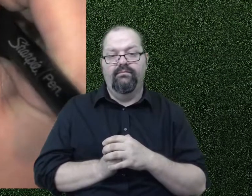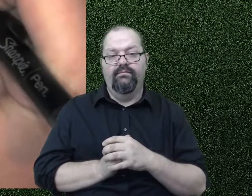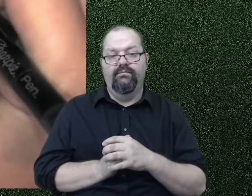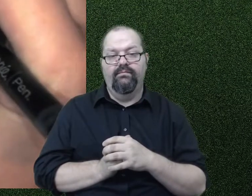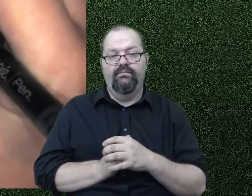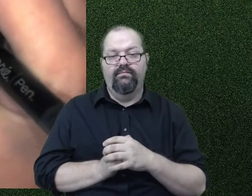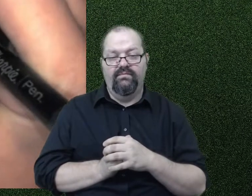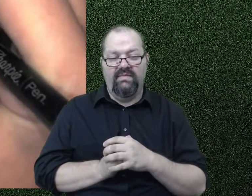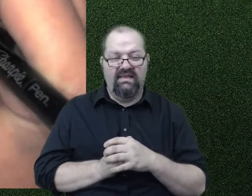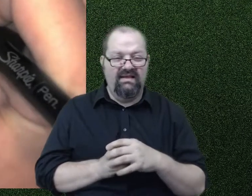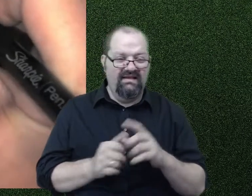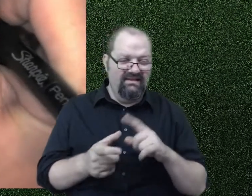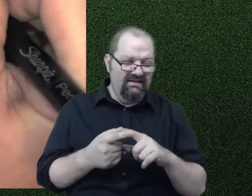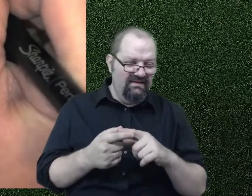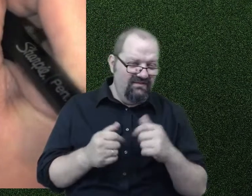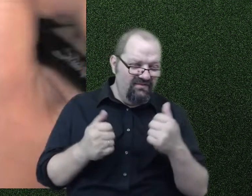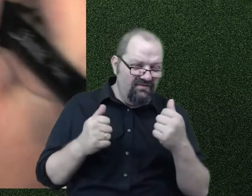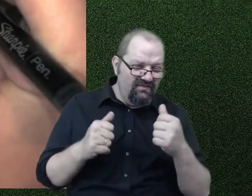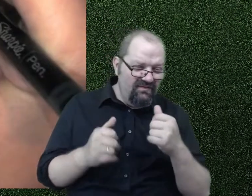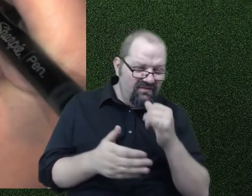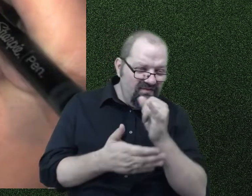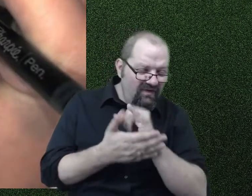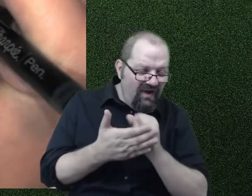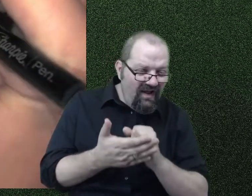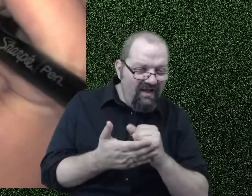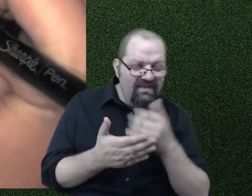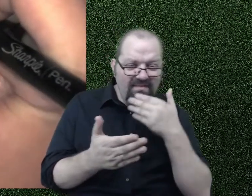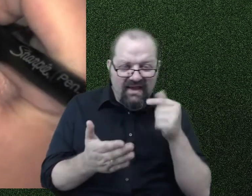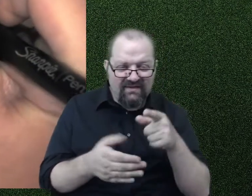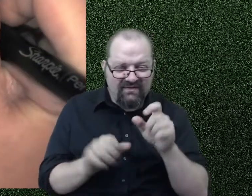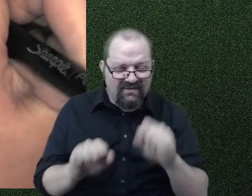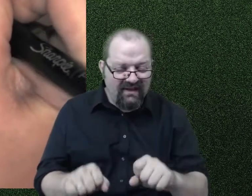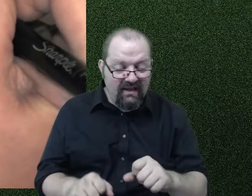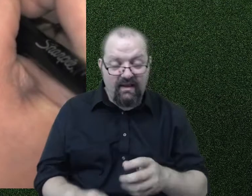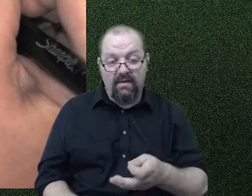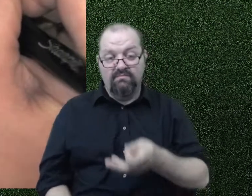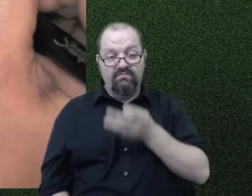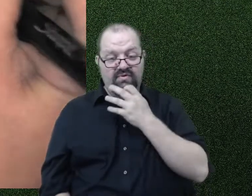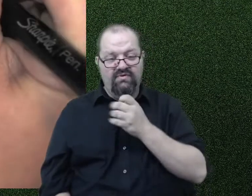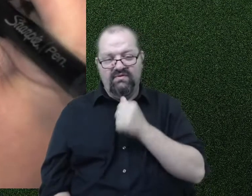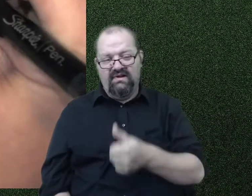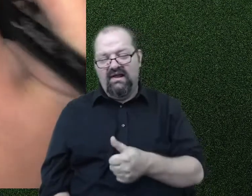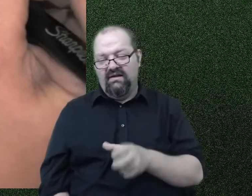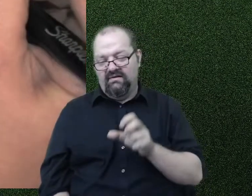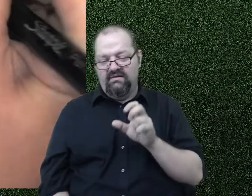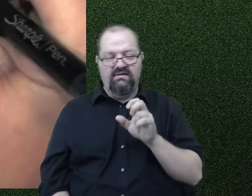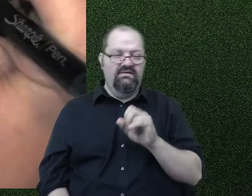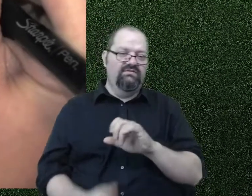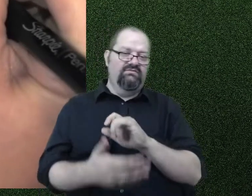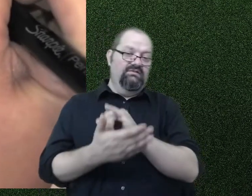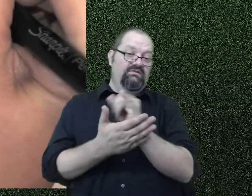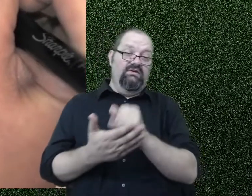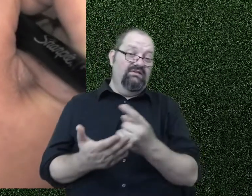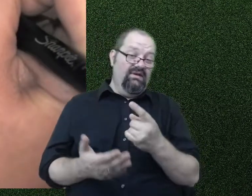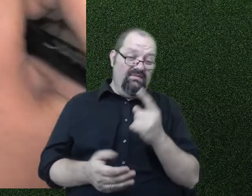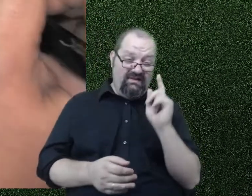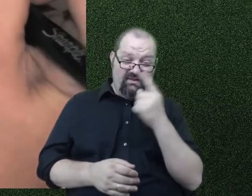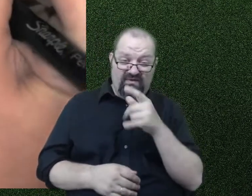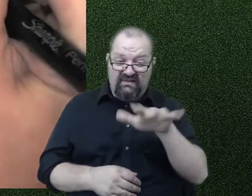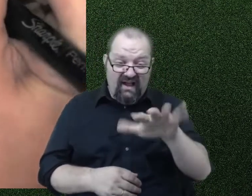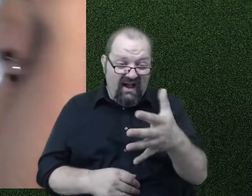Now do the best you can. You don't have to be an artist. If you're in my class, you can just draw something that looks kind of like